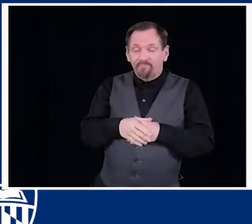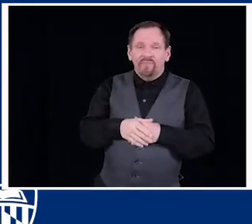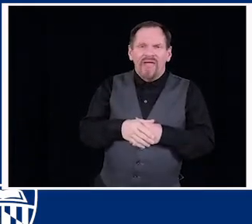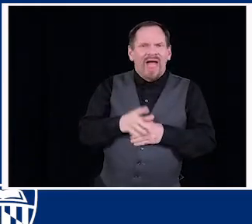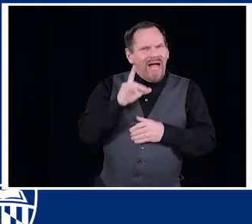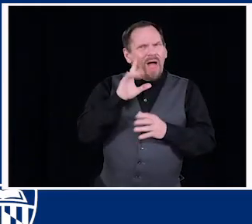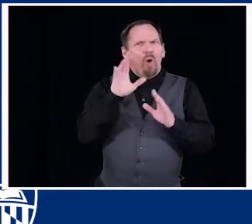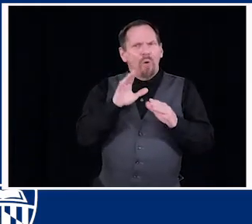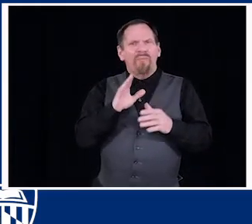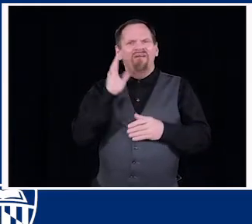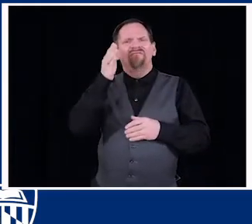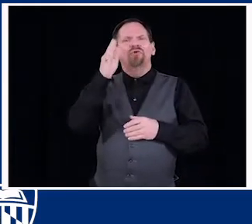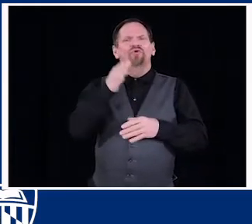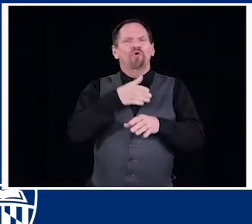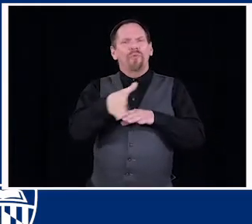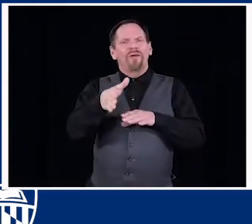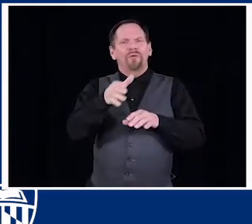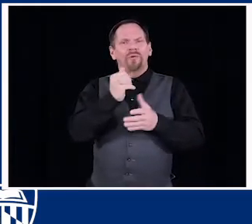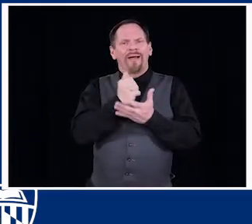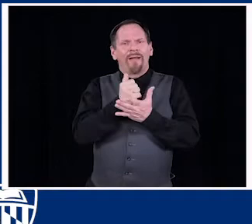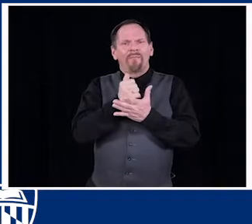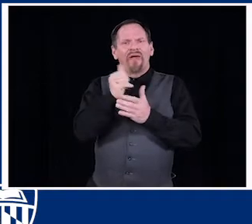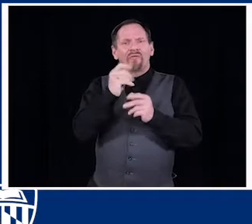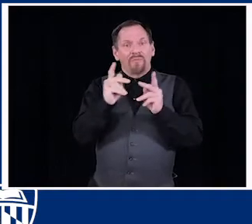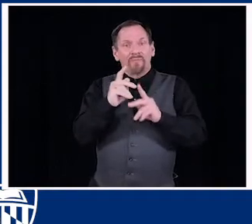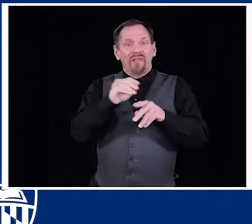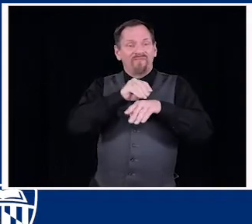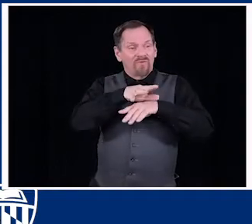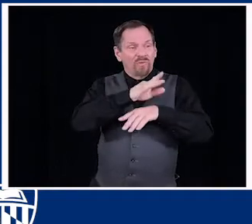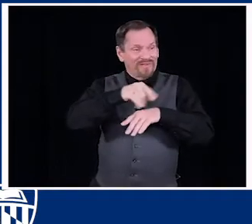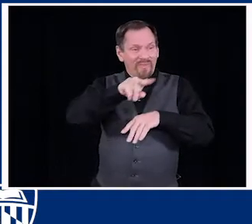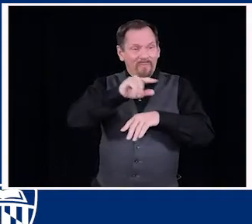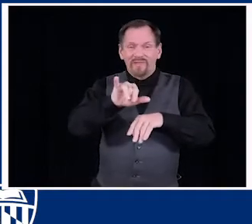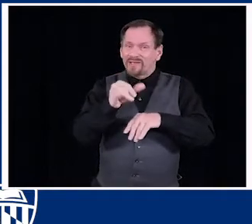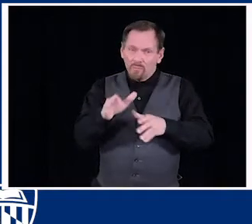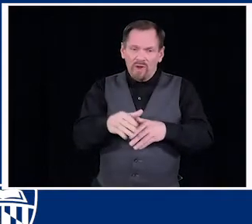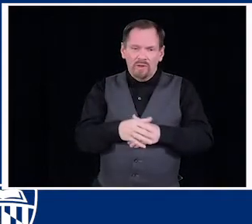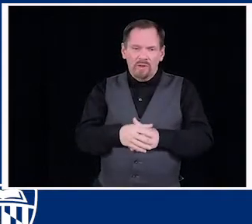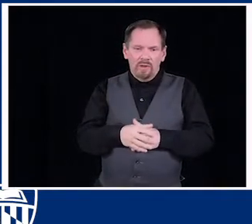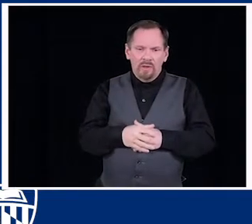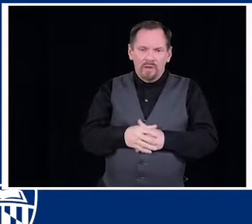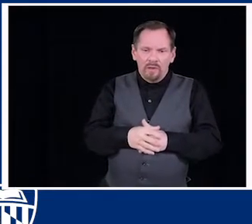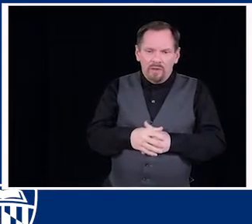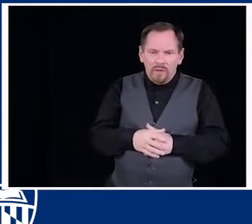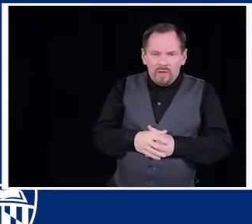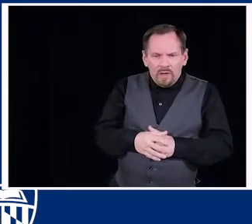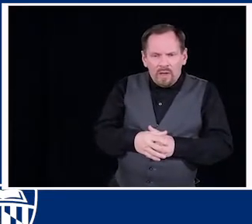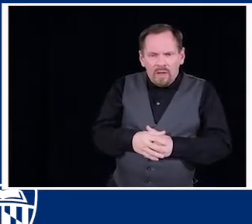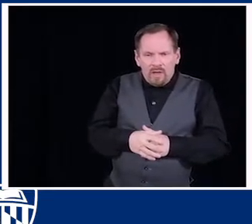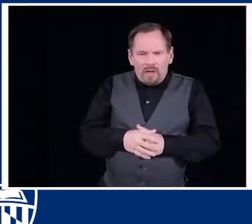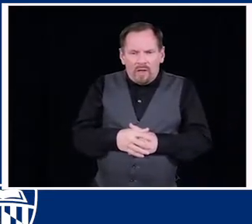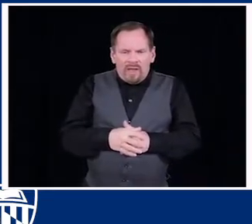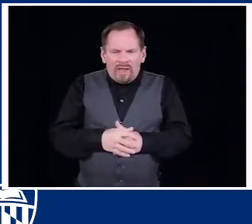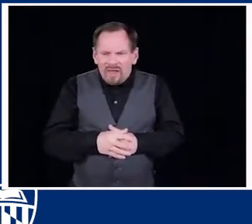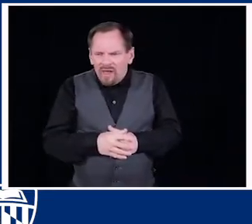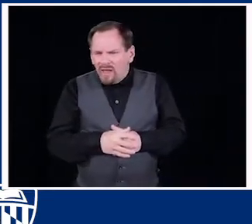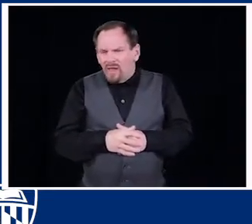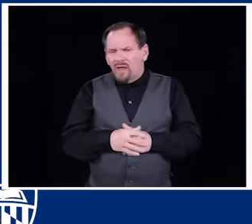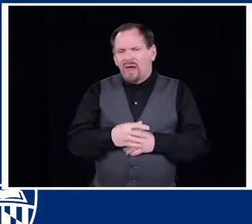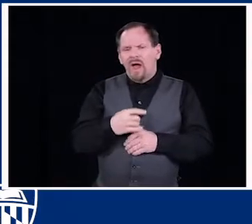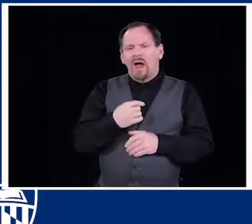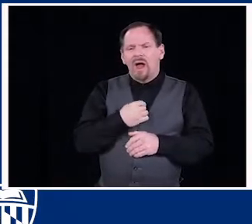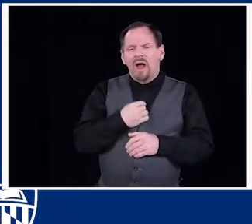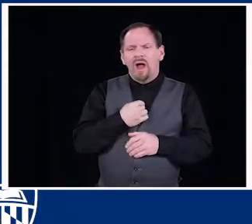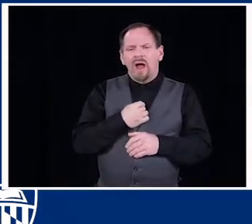future career to be able to affect other people in the same way. I found Shamsundar